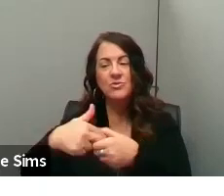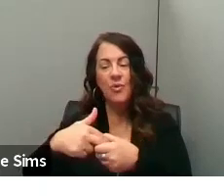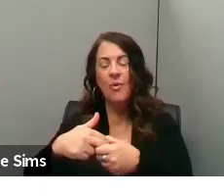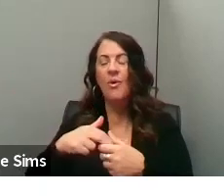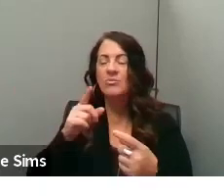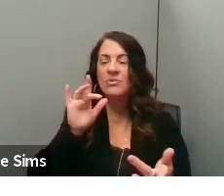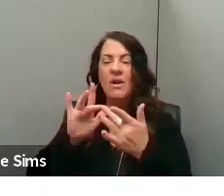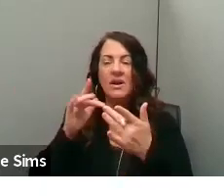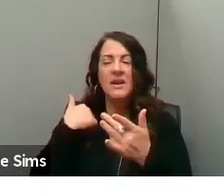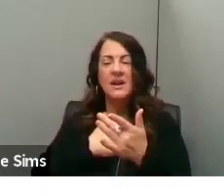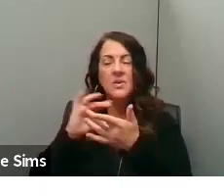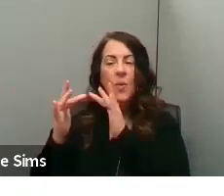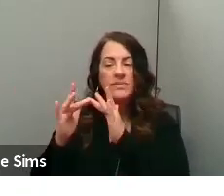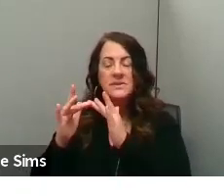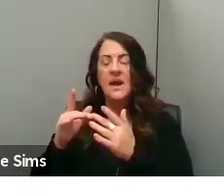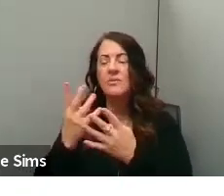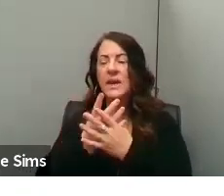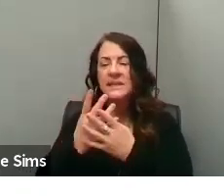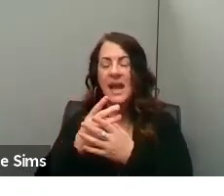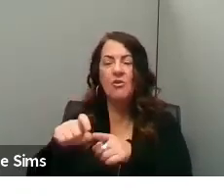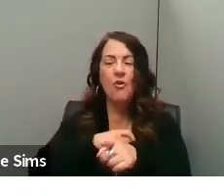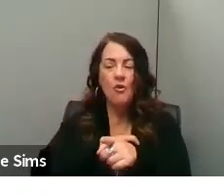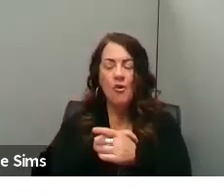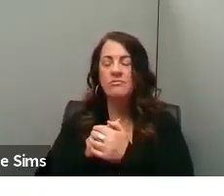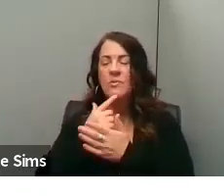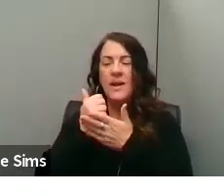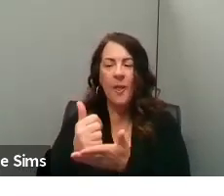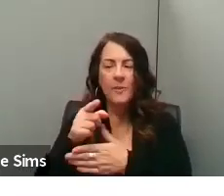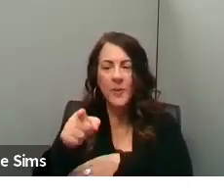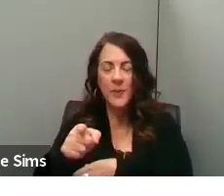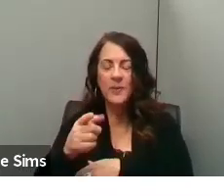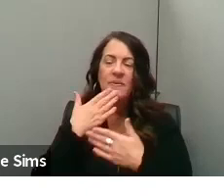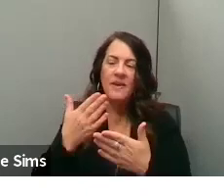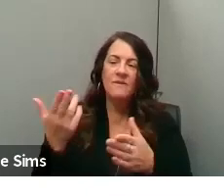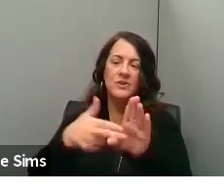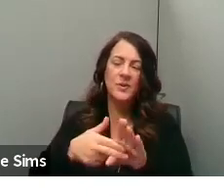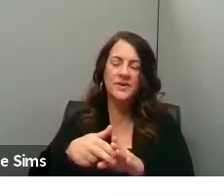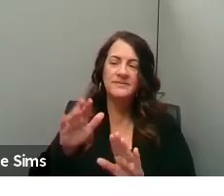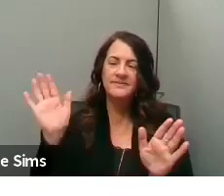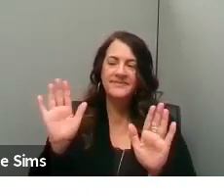at our website or intake line so that we can assist you. Thank you.